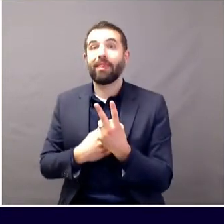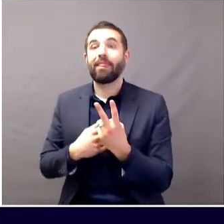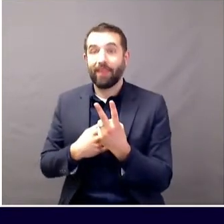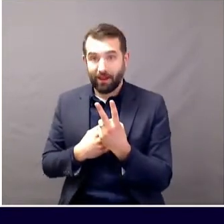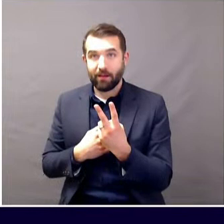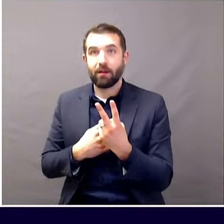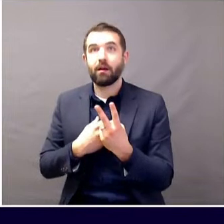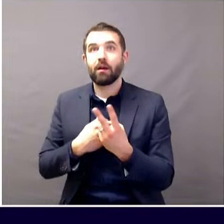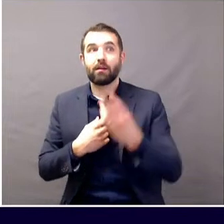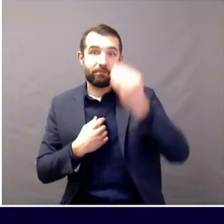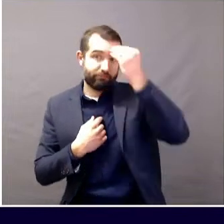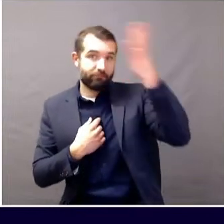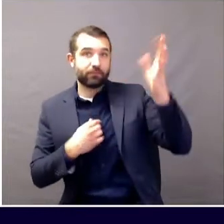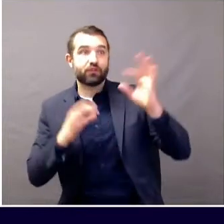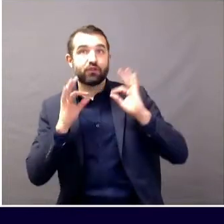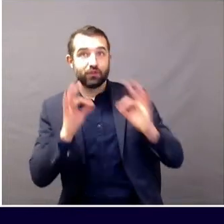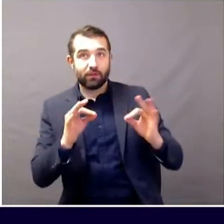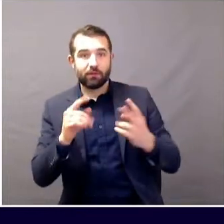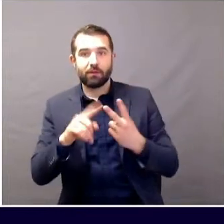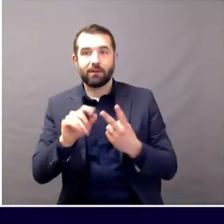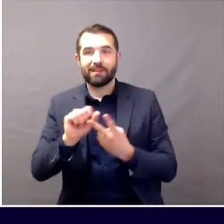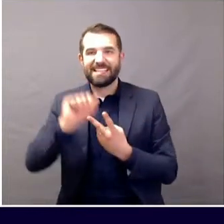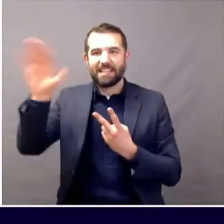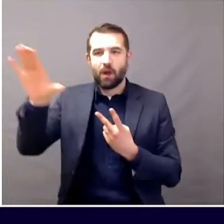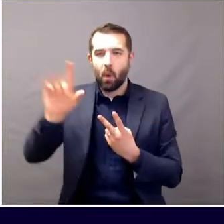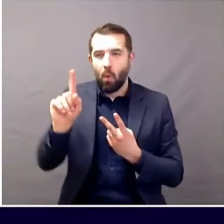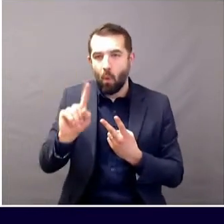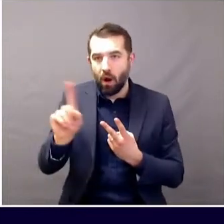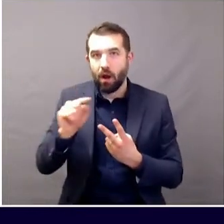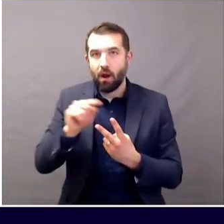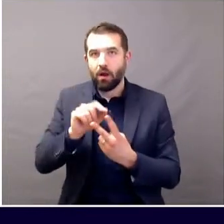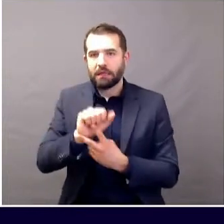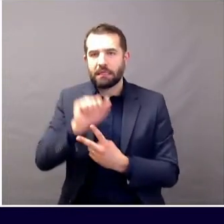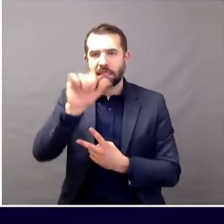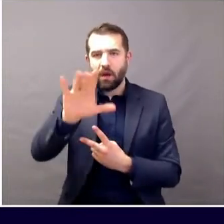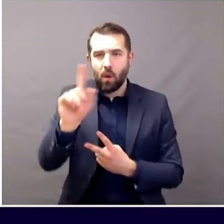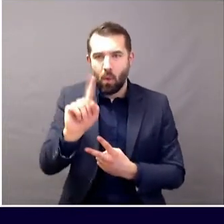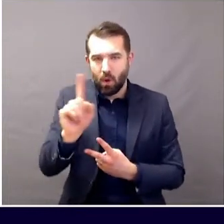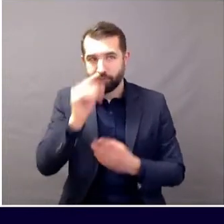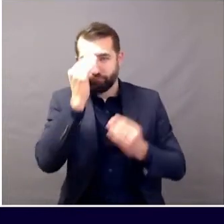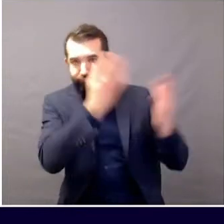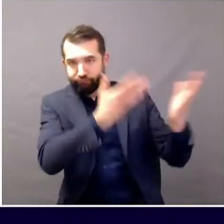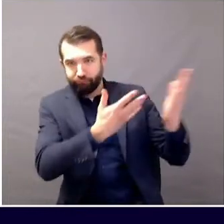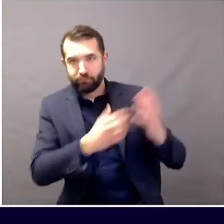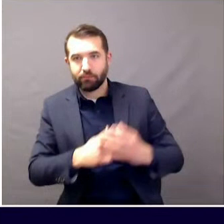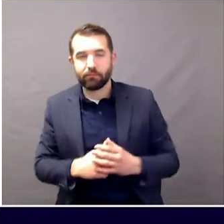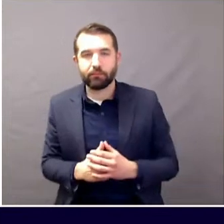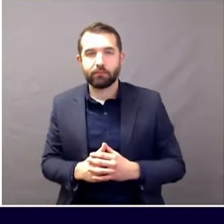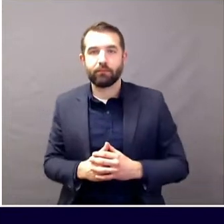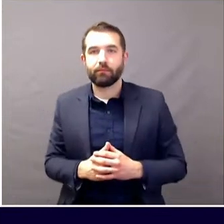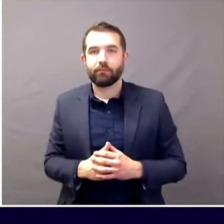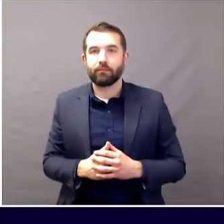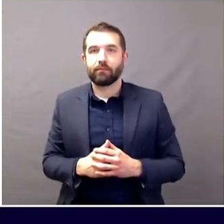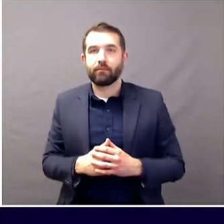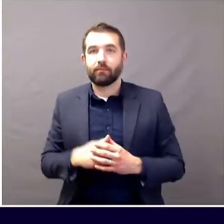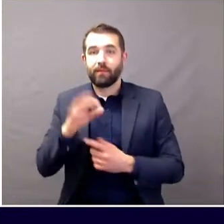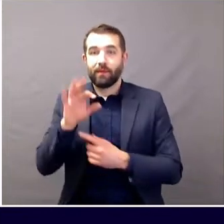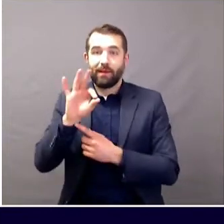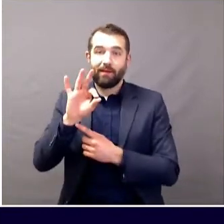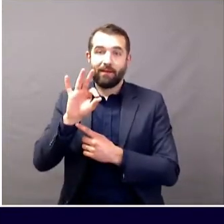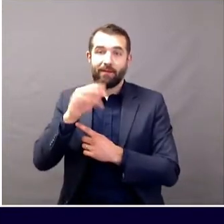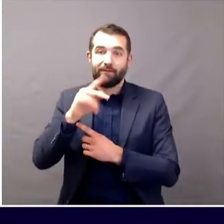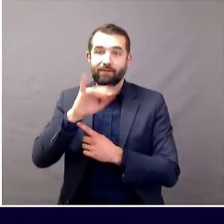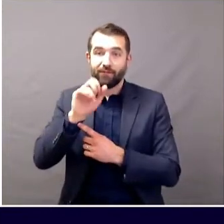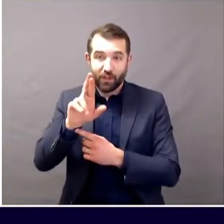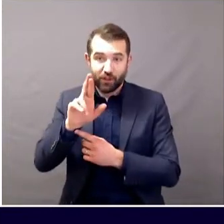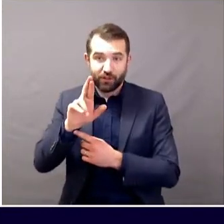names and addresses of where we want those boxes shipped to. Whether it is Pfizer going to Medical Center X or